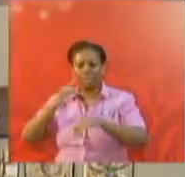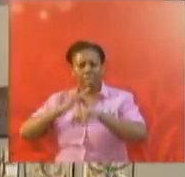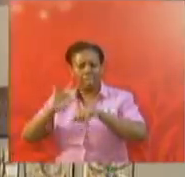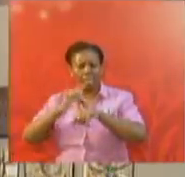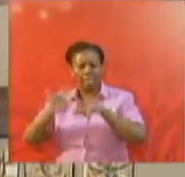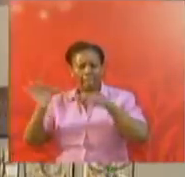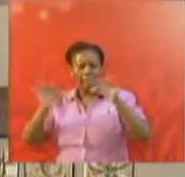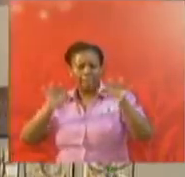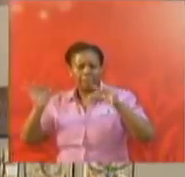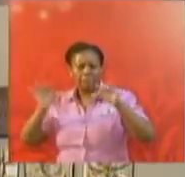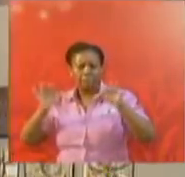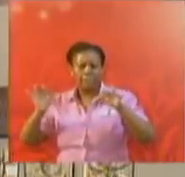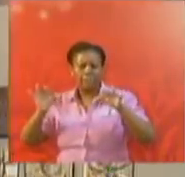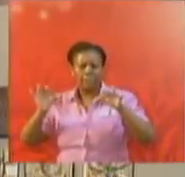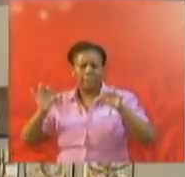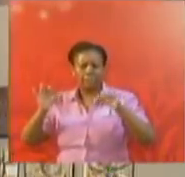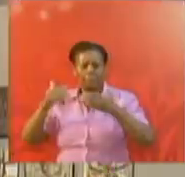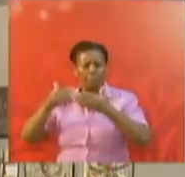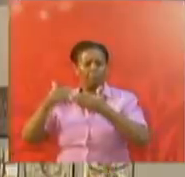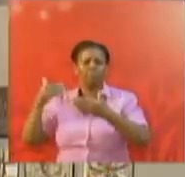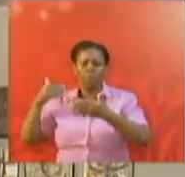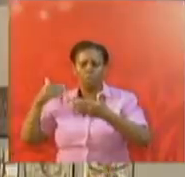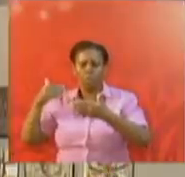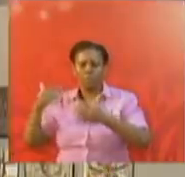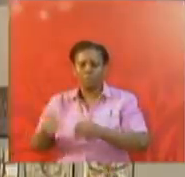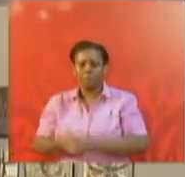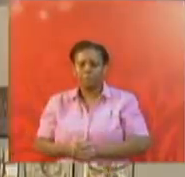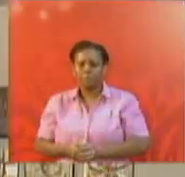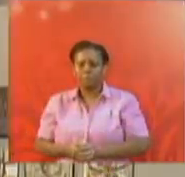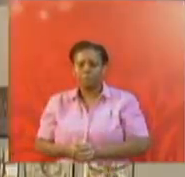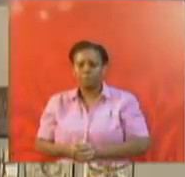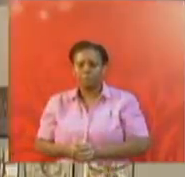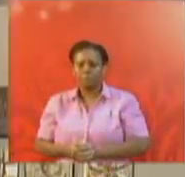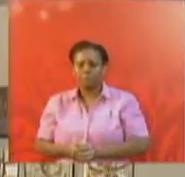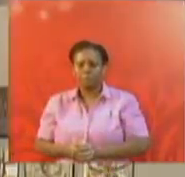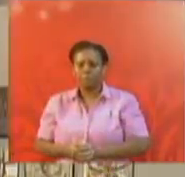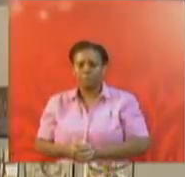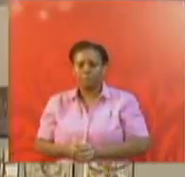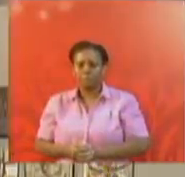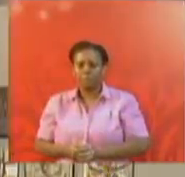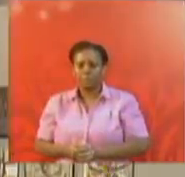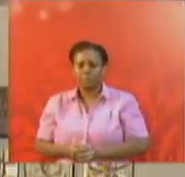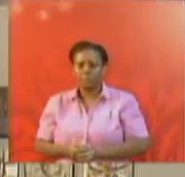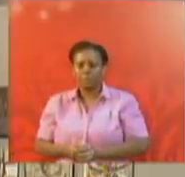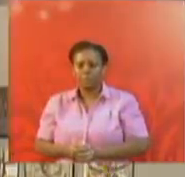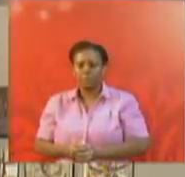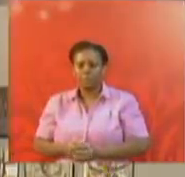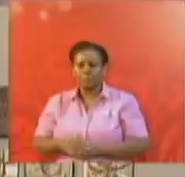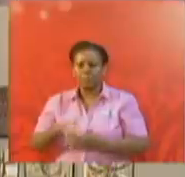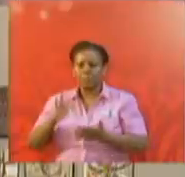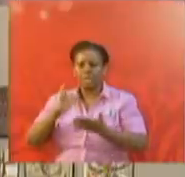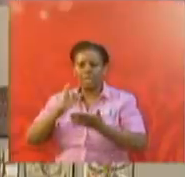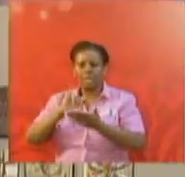trending conversation on the virus that all mucous membranes, including the mucous membranes that cover the